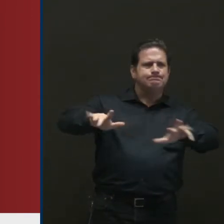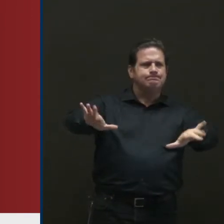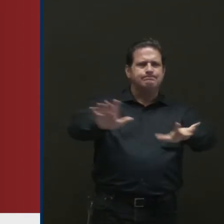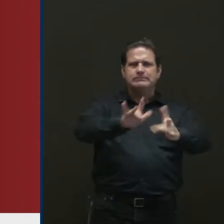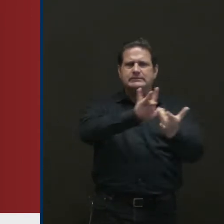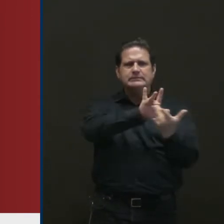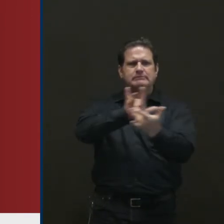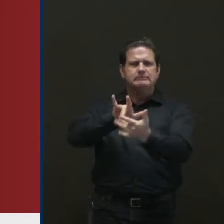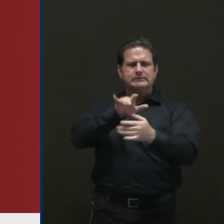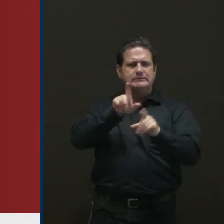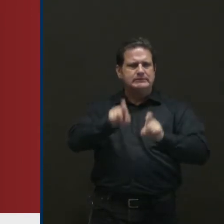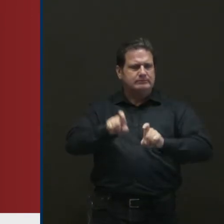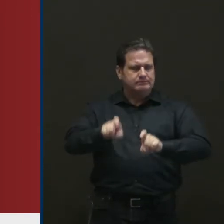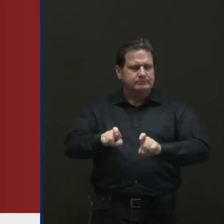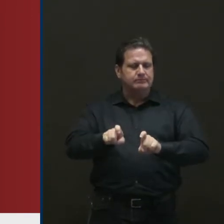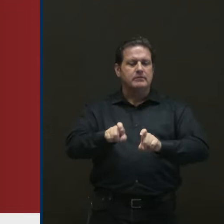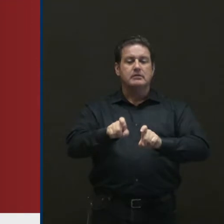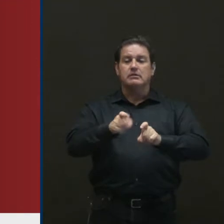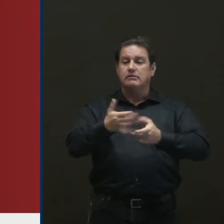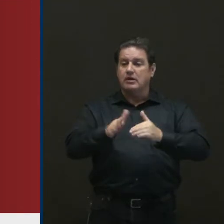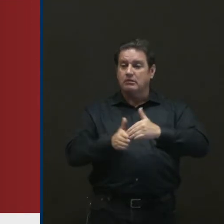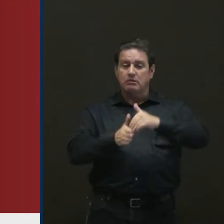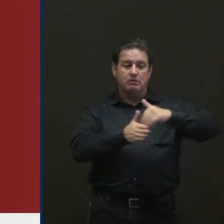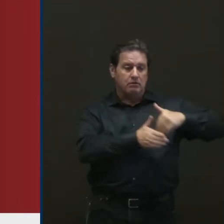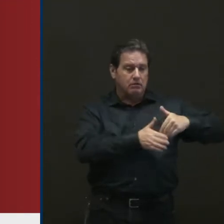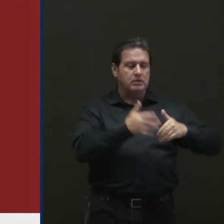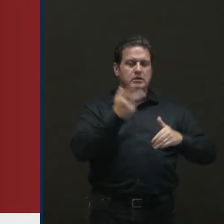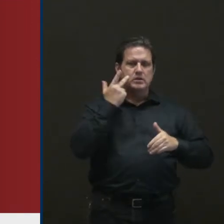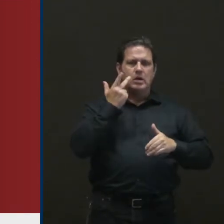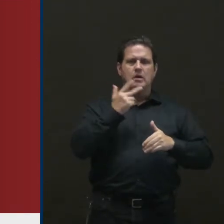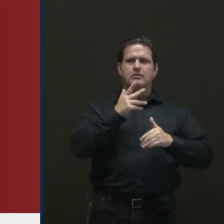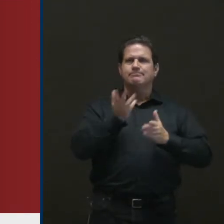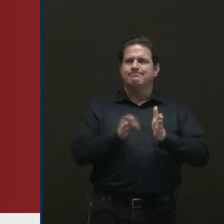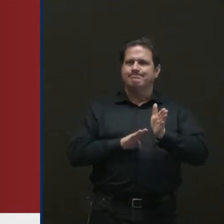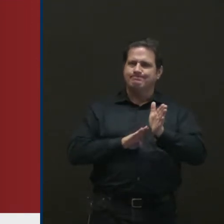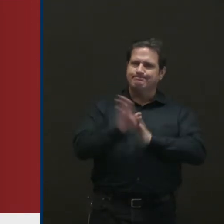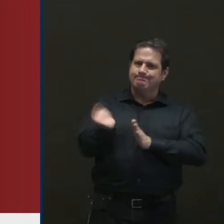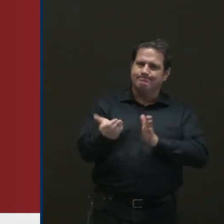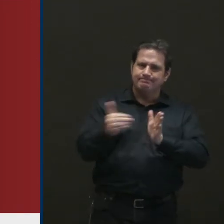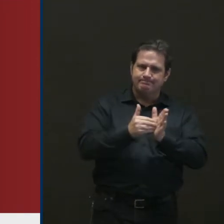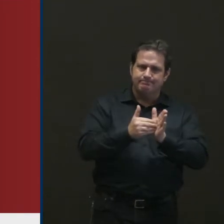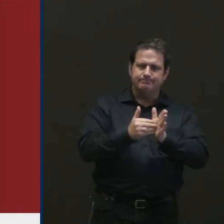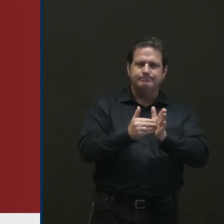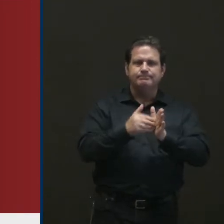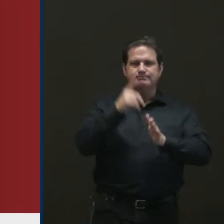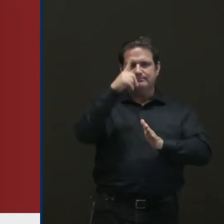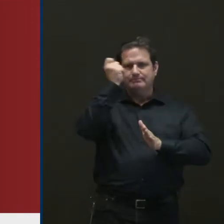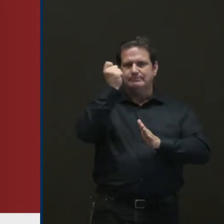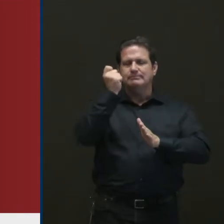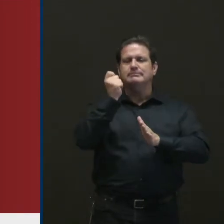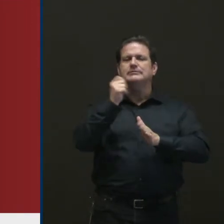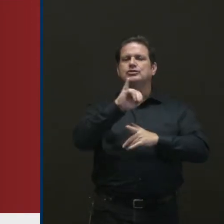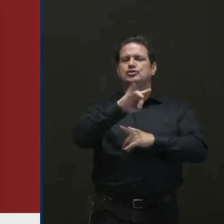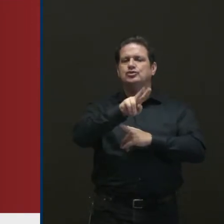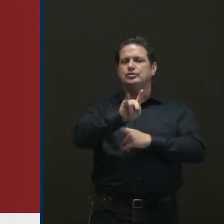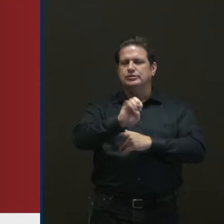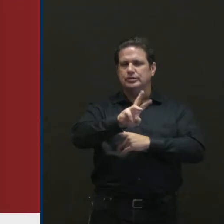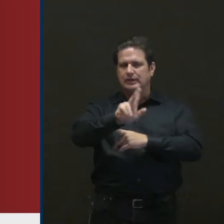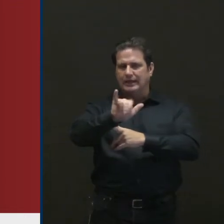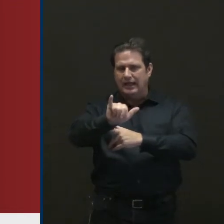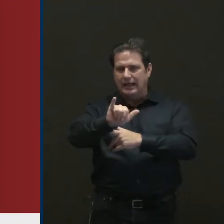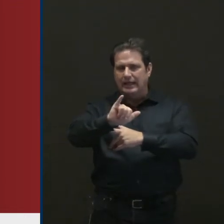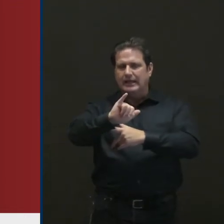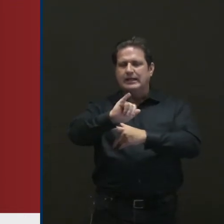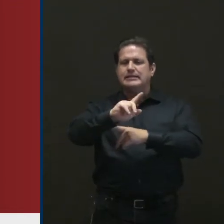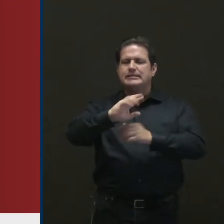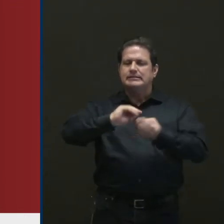that after that. And then, of course, we saw the outbreak as summer started in mid-June and into early